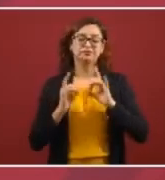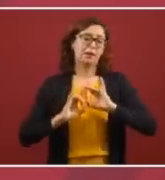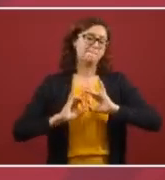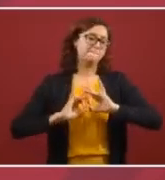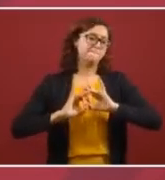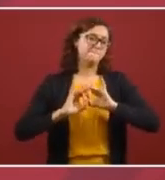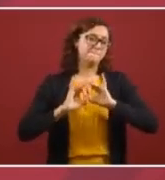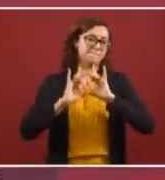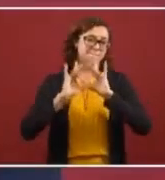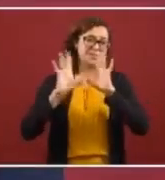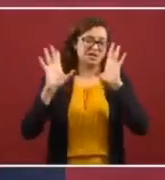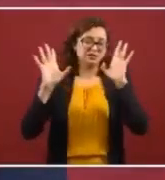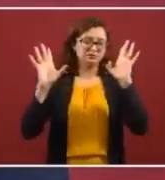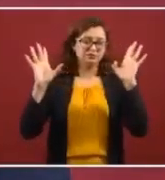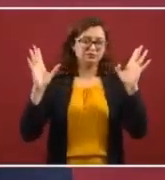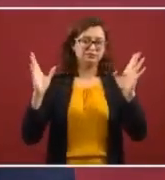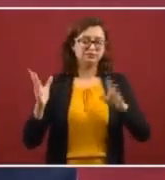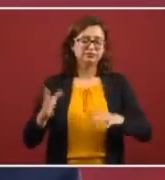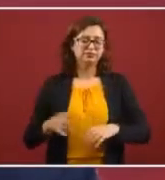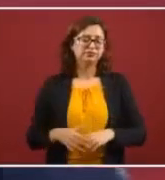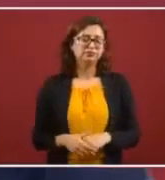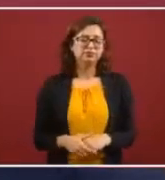what had happened.